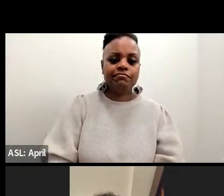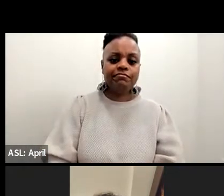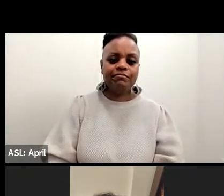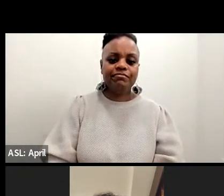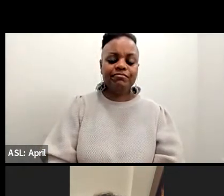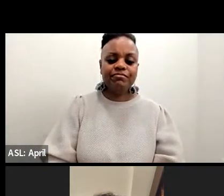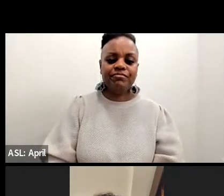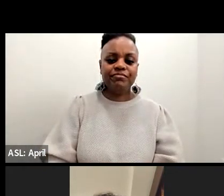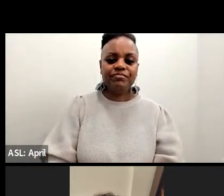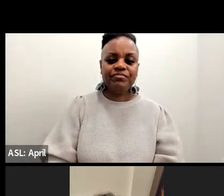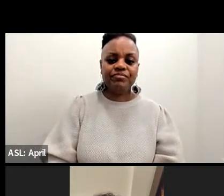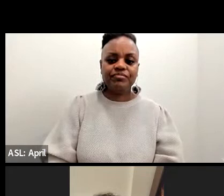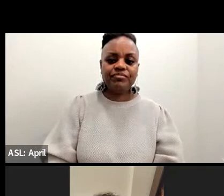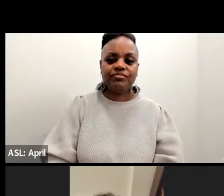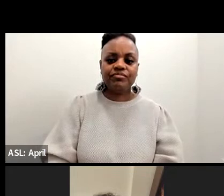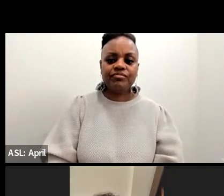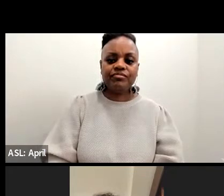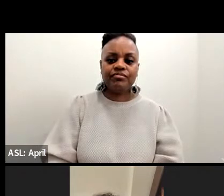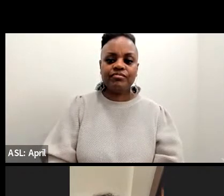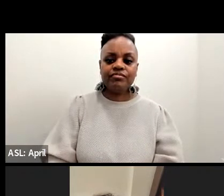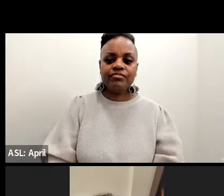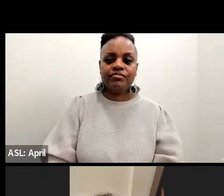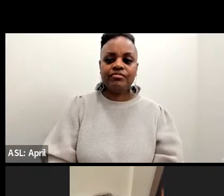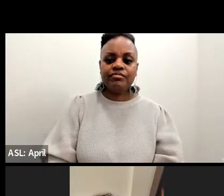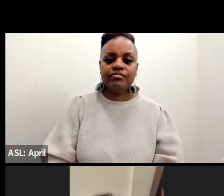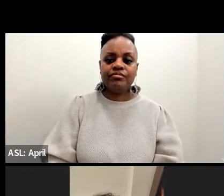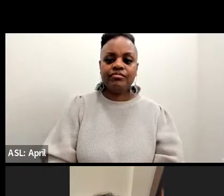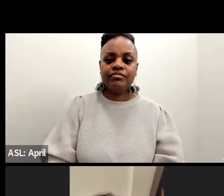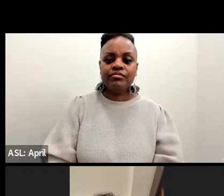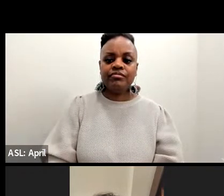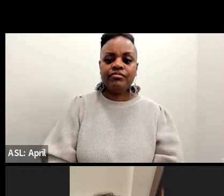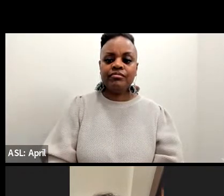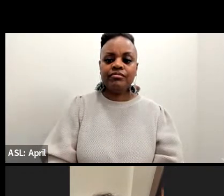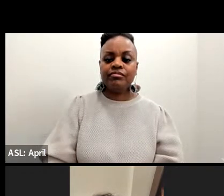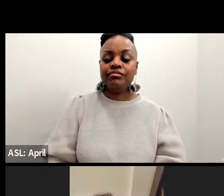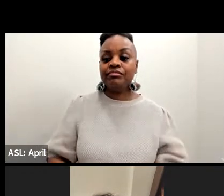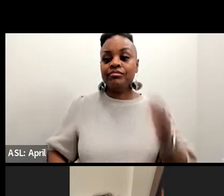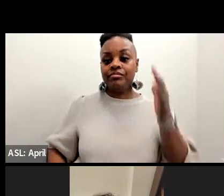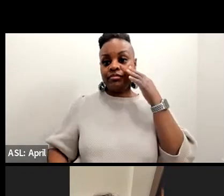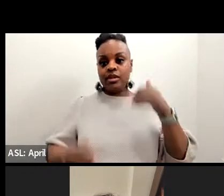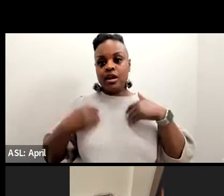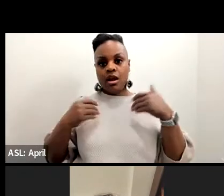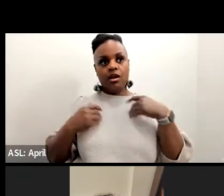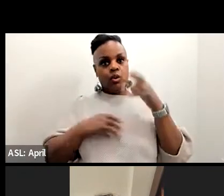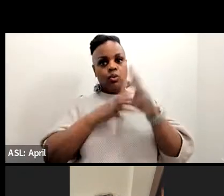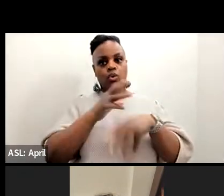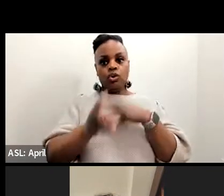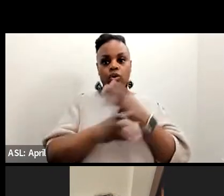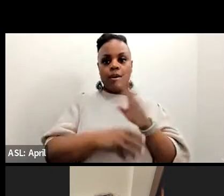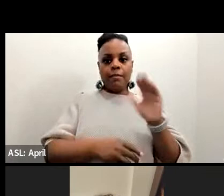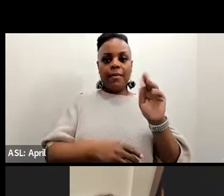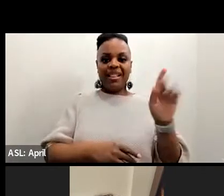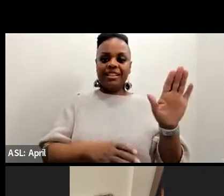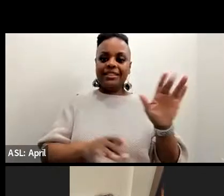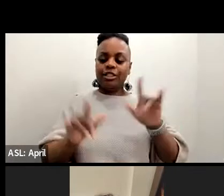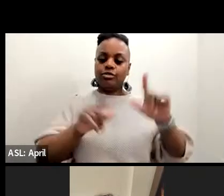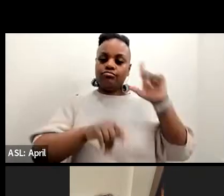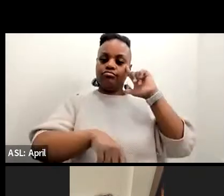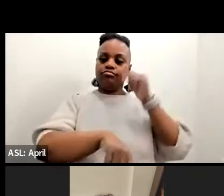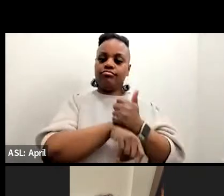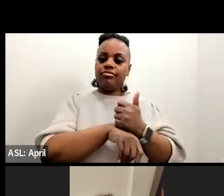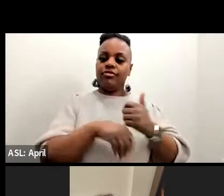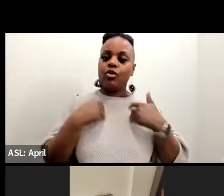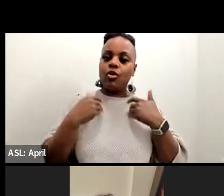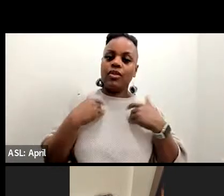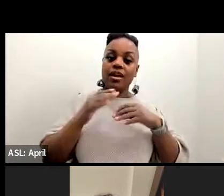standard, so, you know, 35 or something. Under 40. Exactly. but, you know, these folks